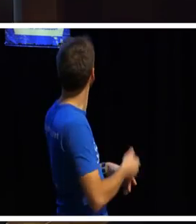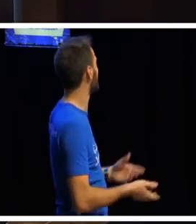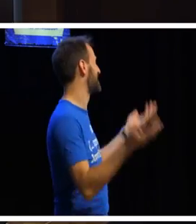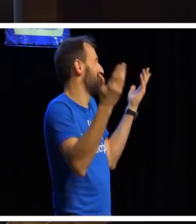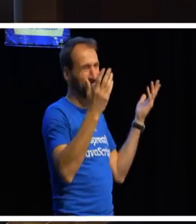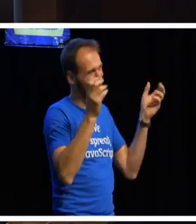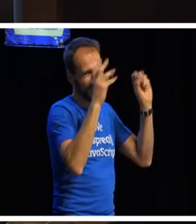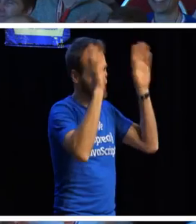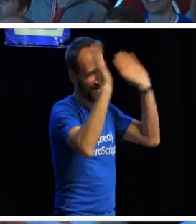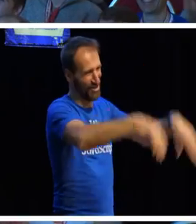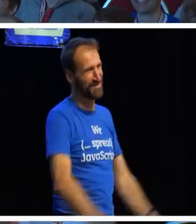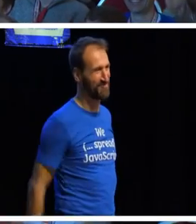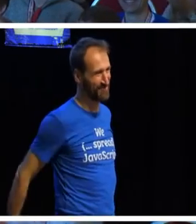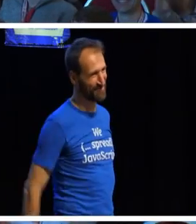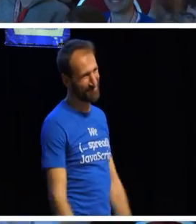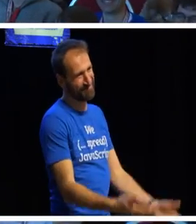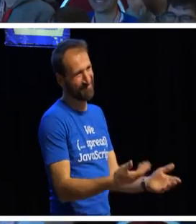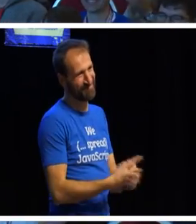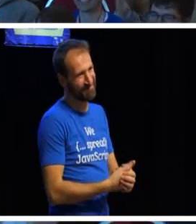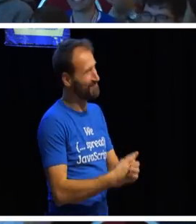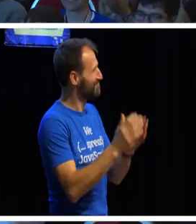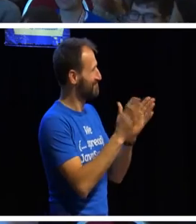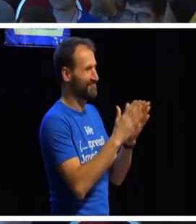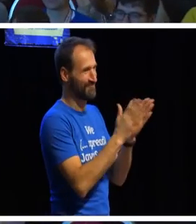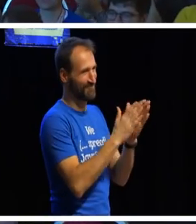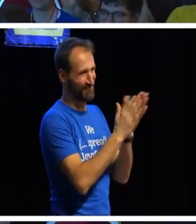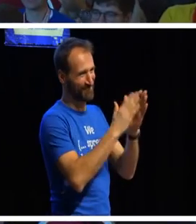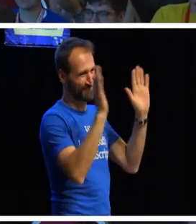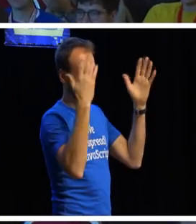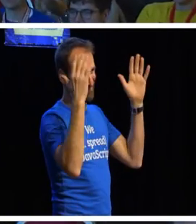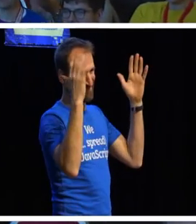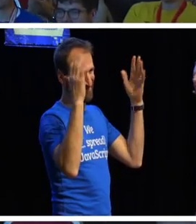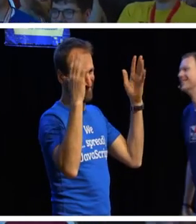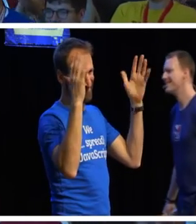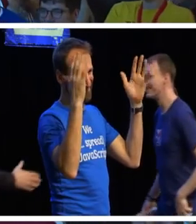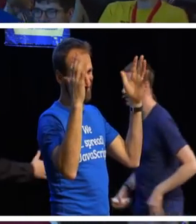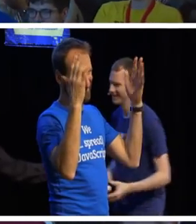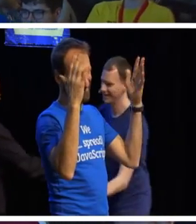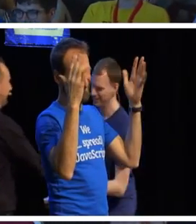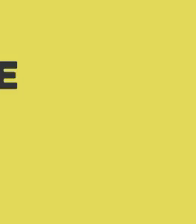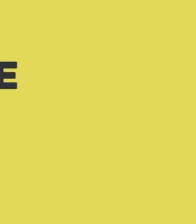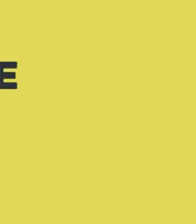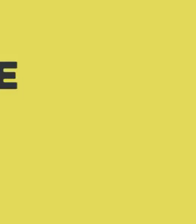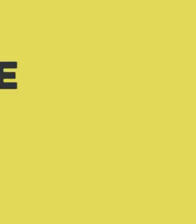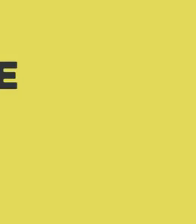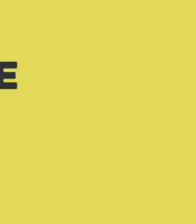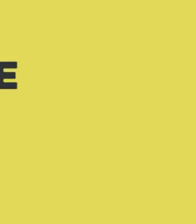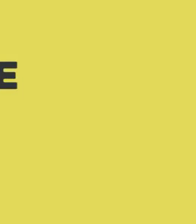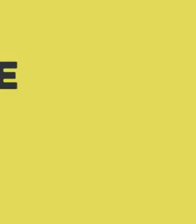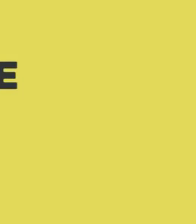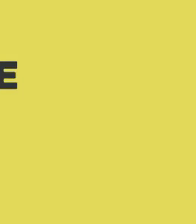I don't know. Thank you very much. Thank you very much.